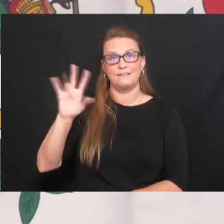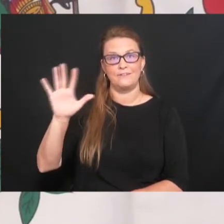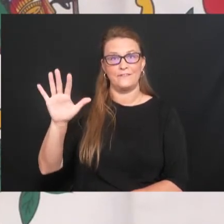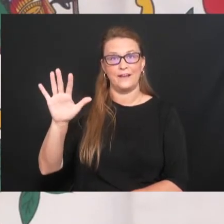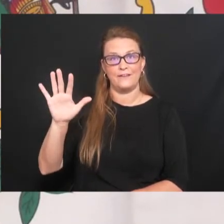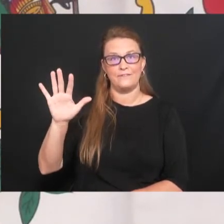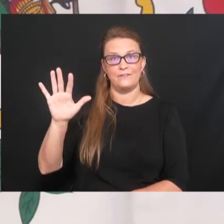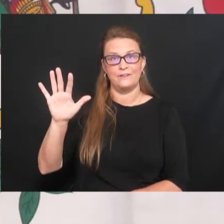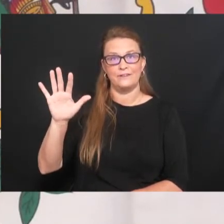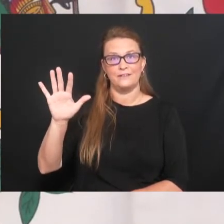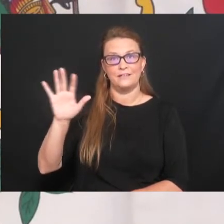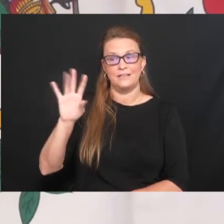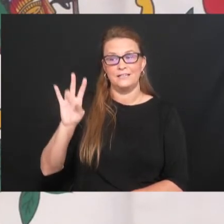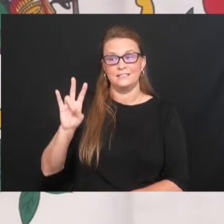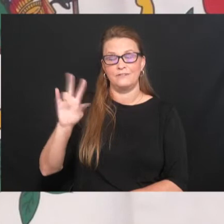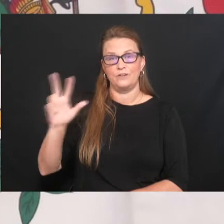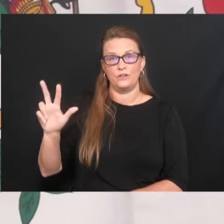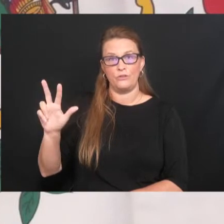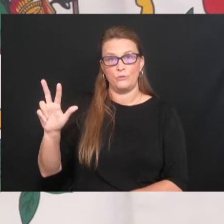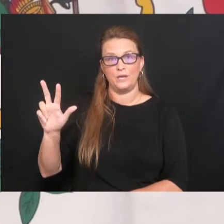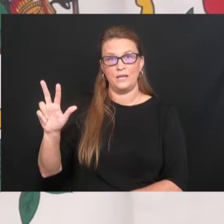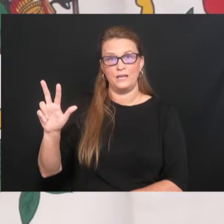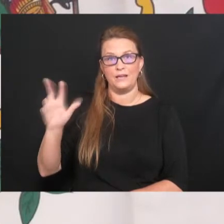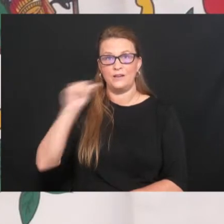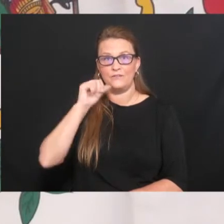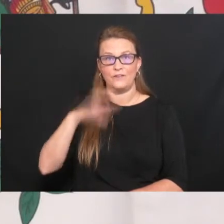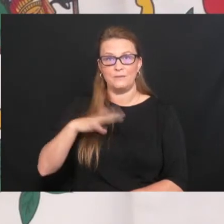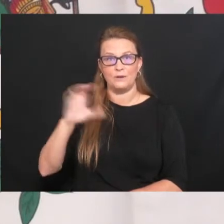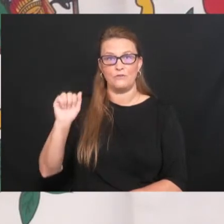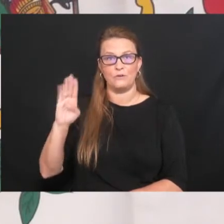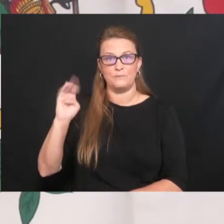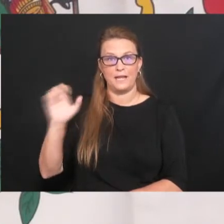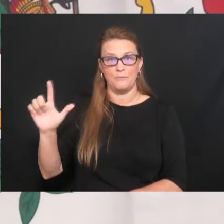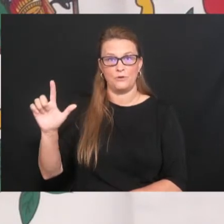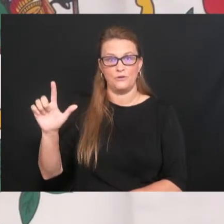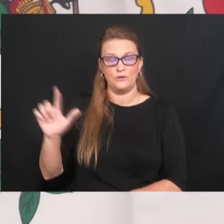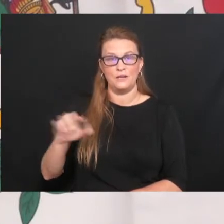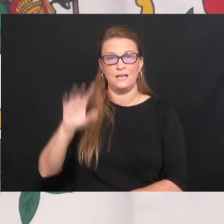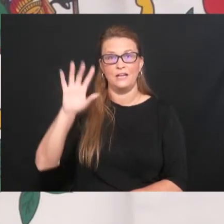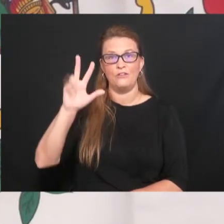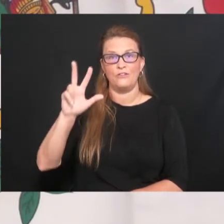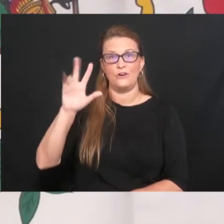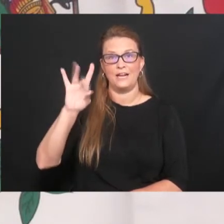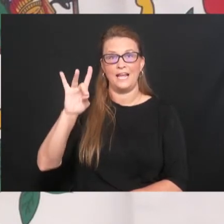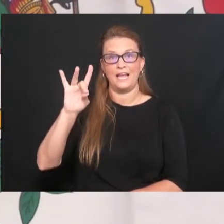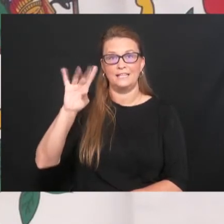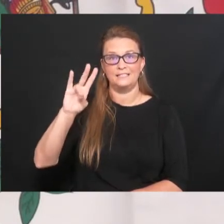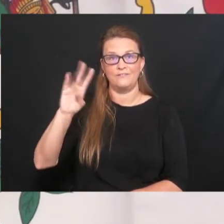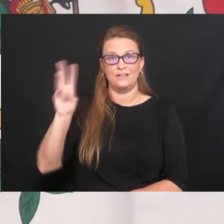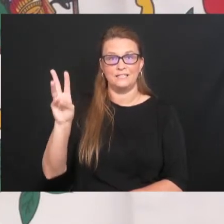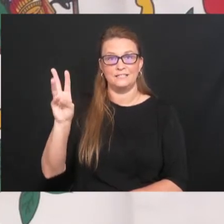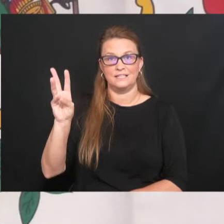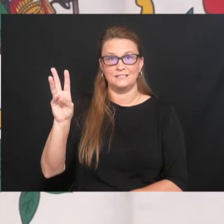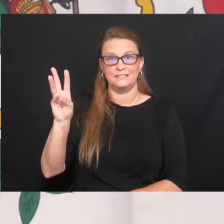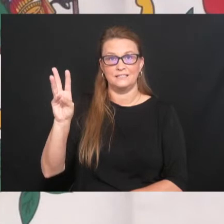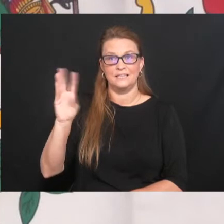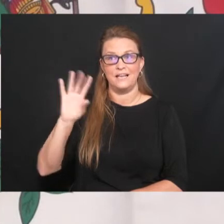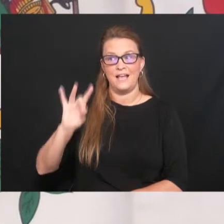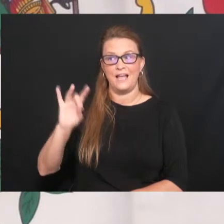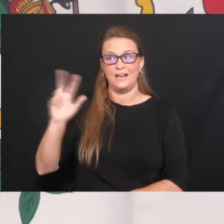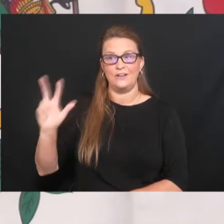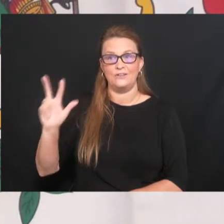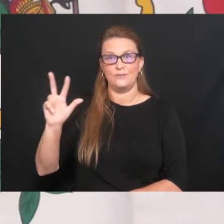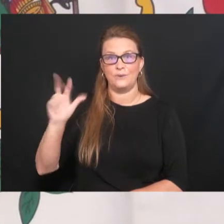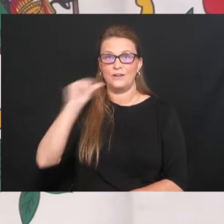3,875th death, a 73-year-old female from Cabell County. The 3,876th death, an